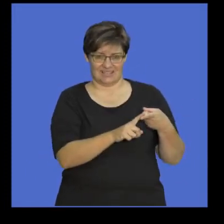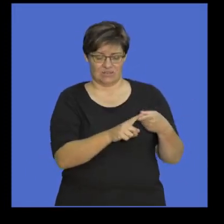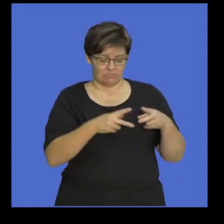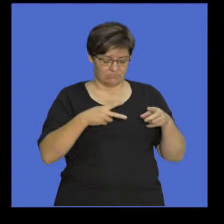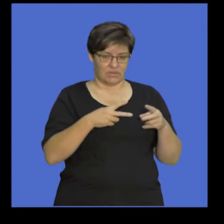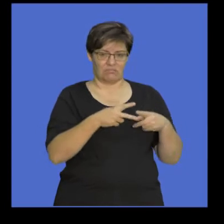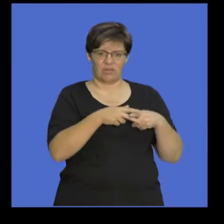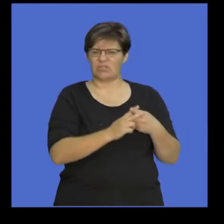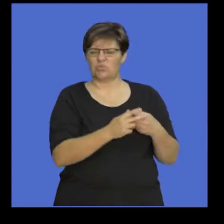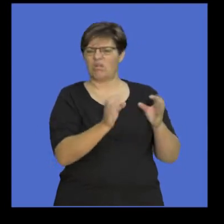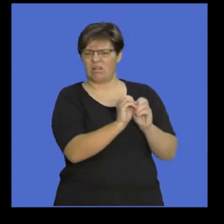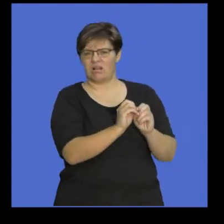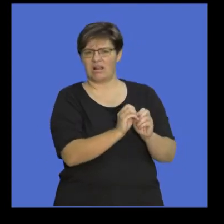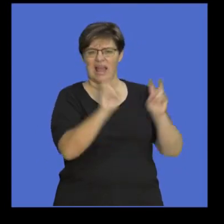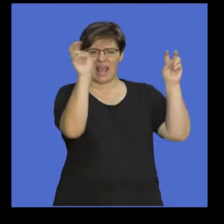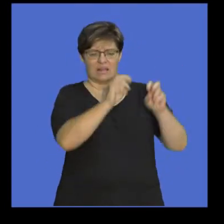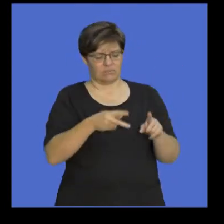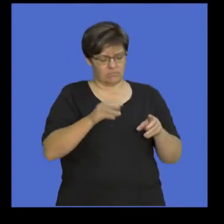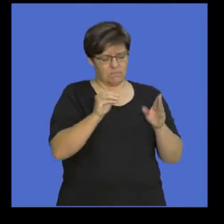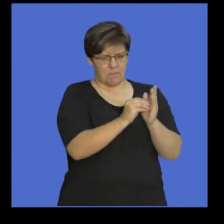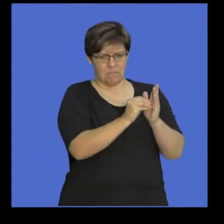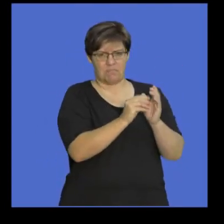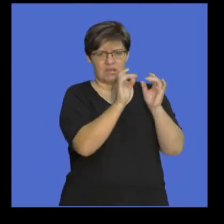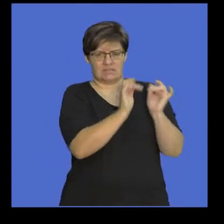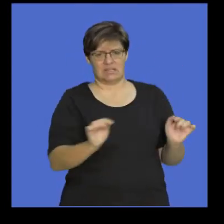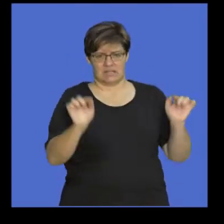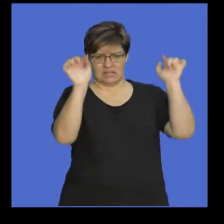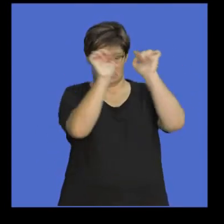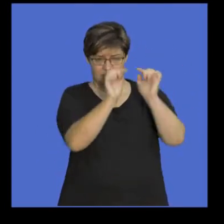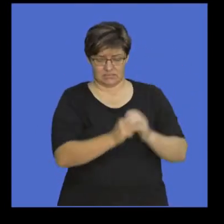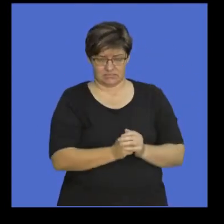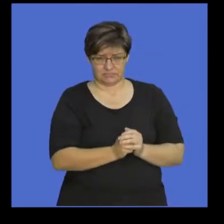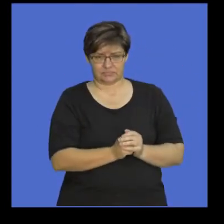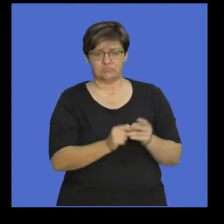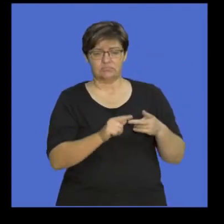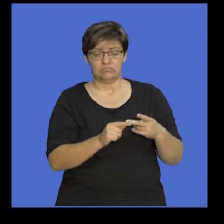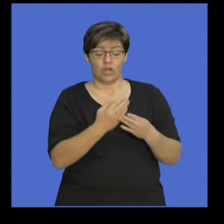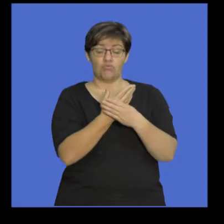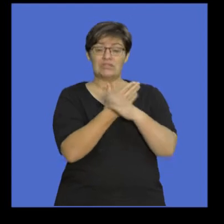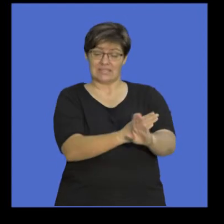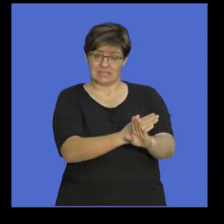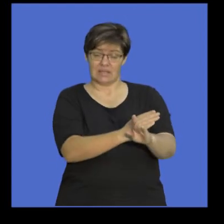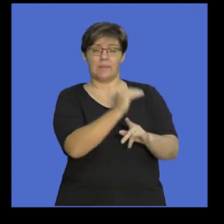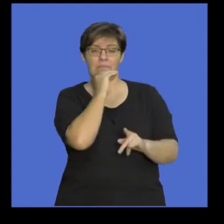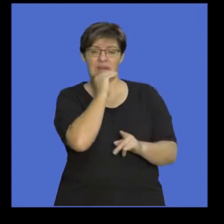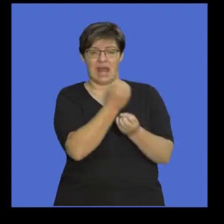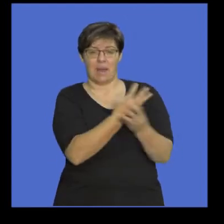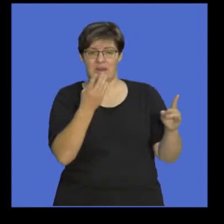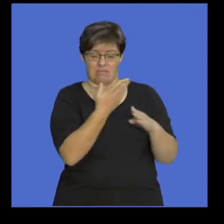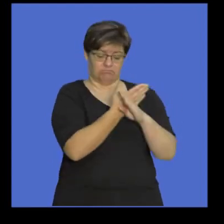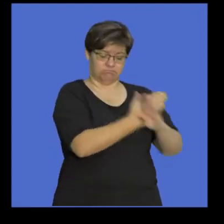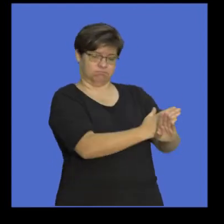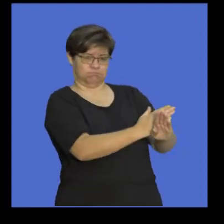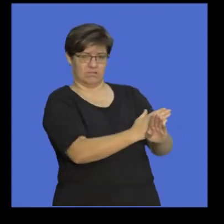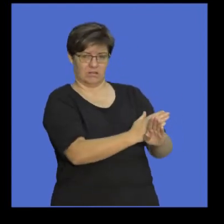resistor is a device or an electrical component, okay, right? While resistance is a quantity, very important